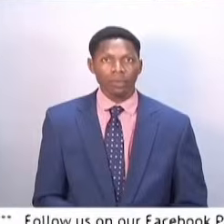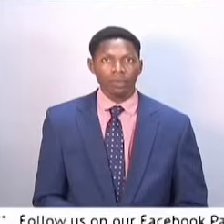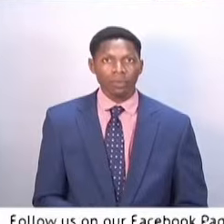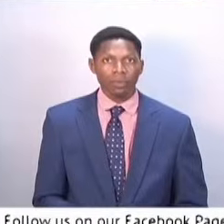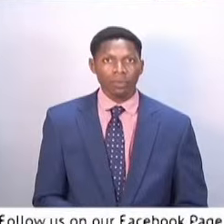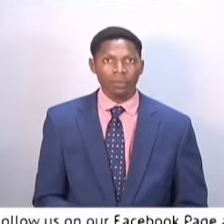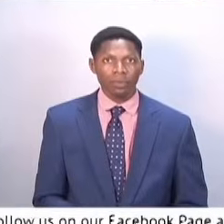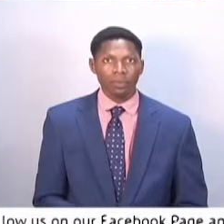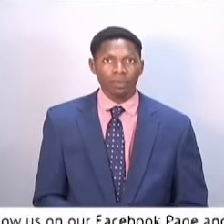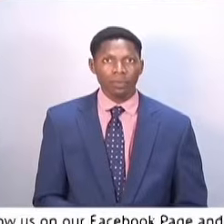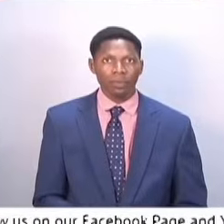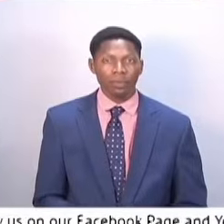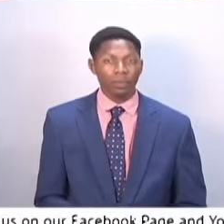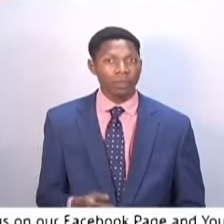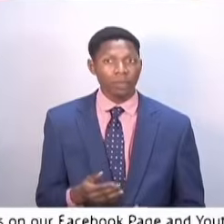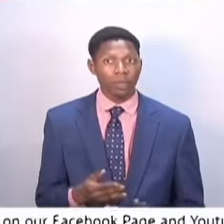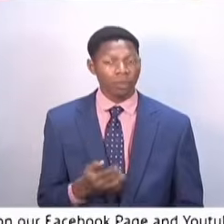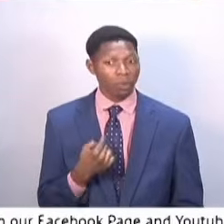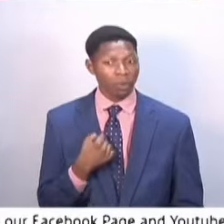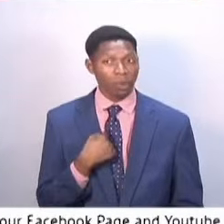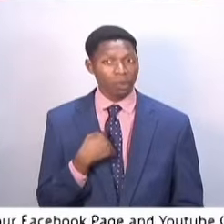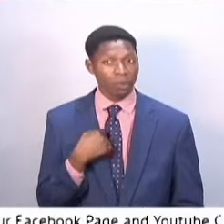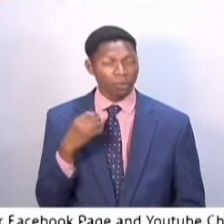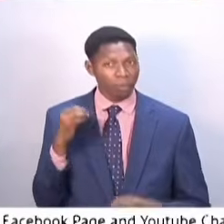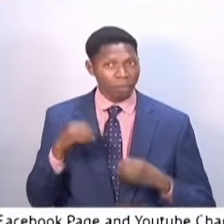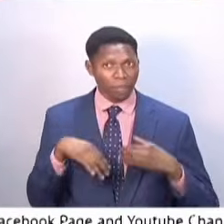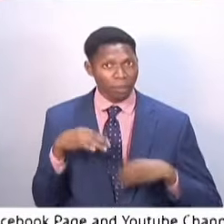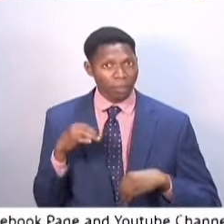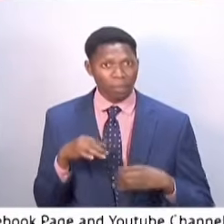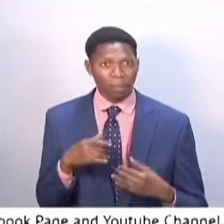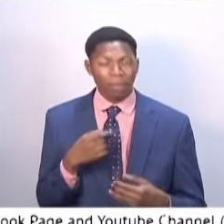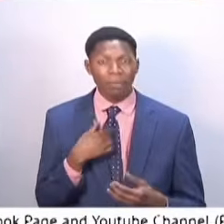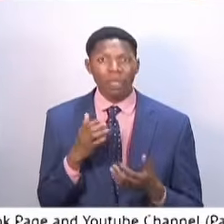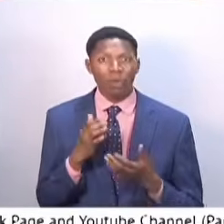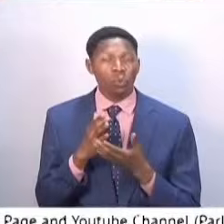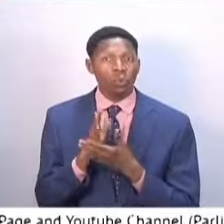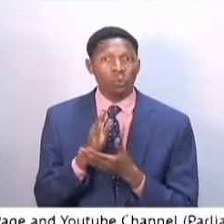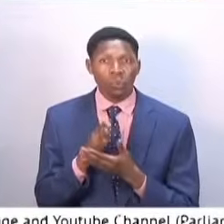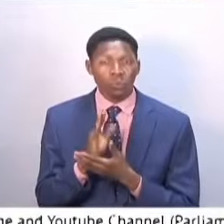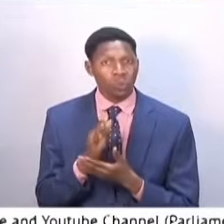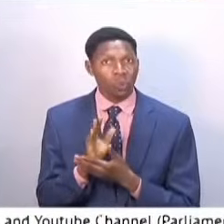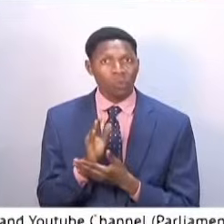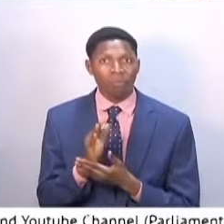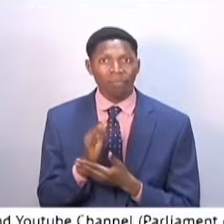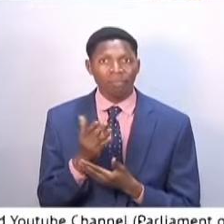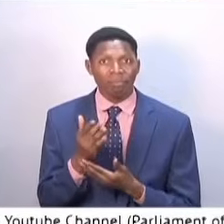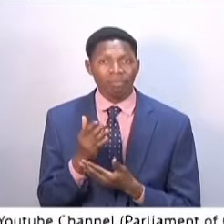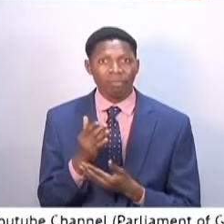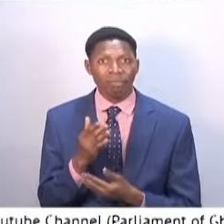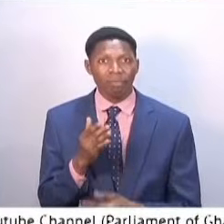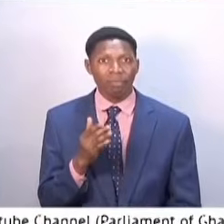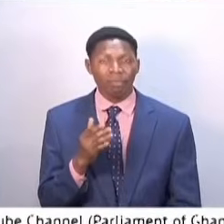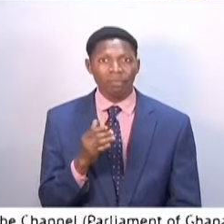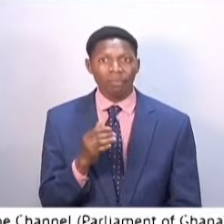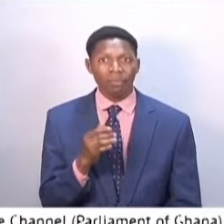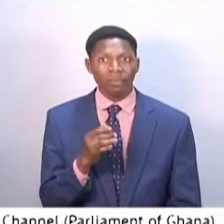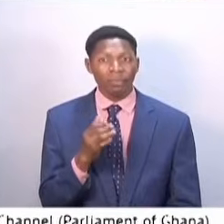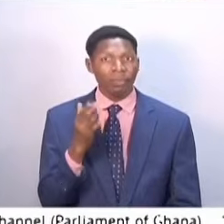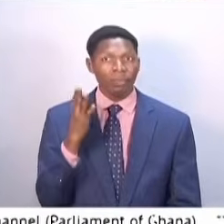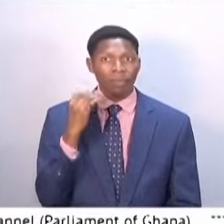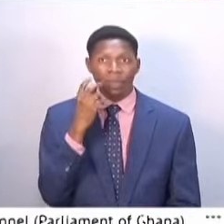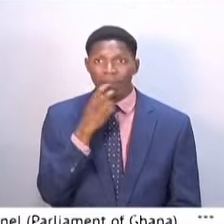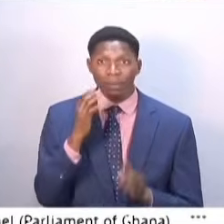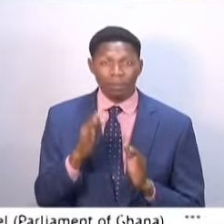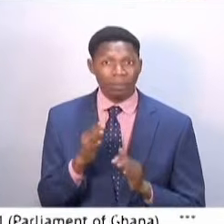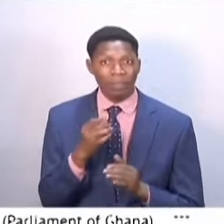I give my submission, I want to correct one fact. The previous speaker said